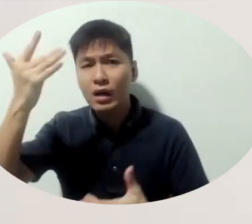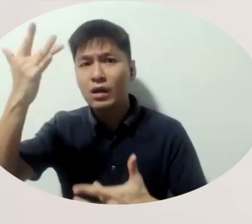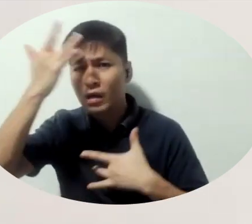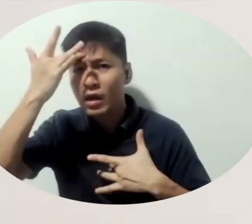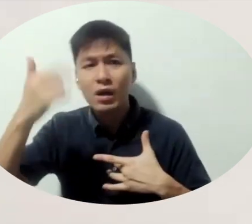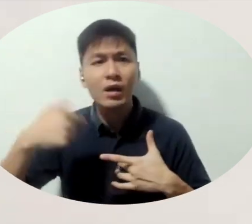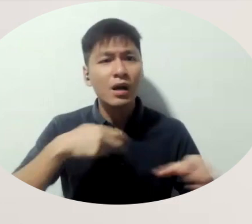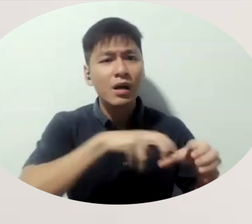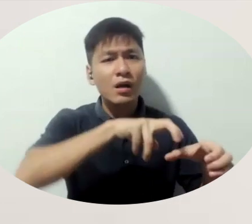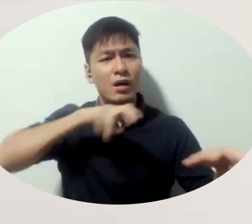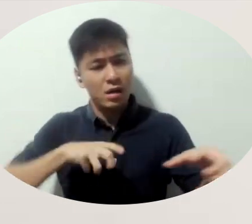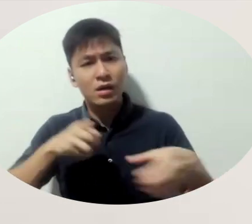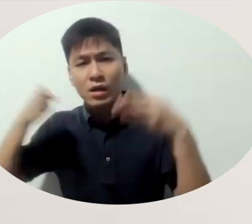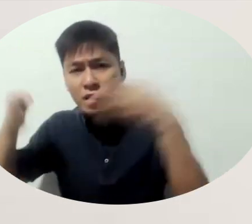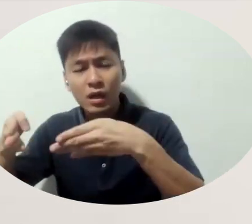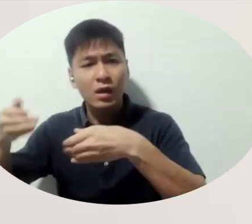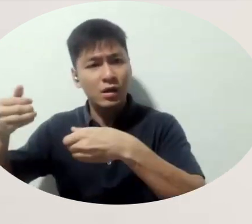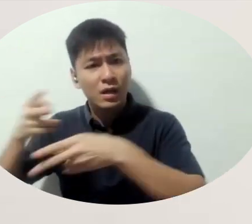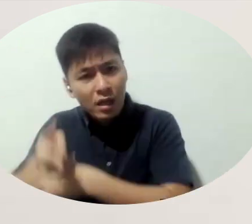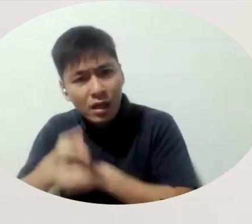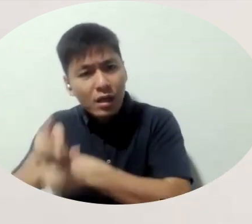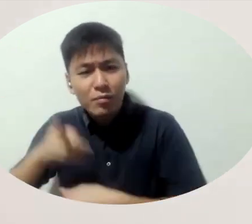going then, therefore,